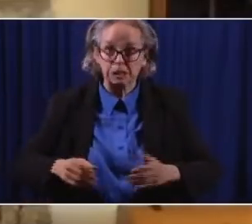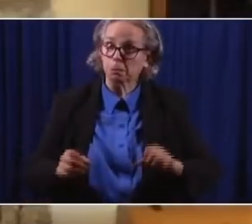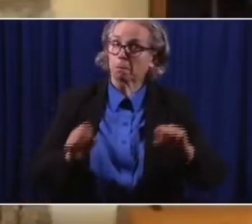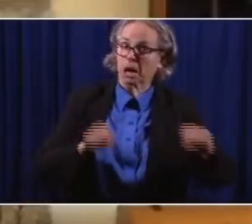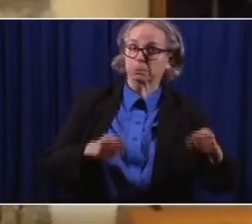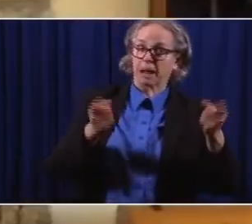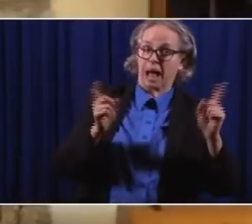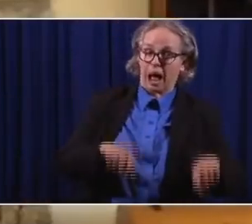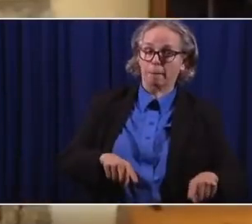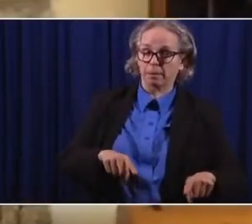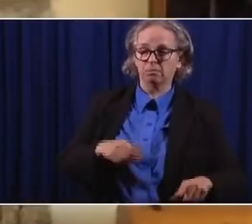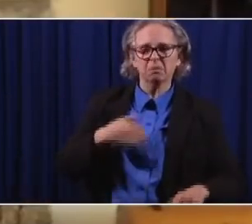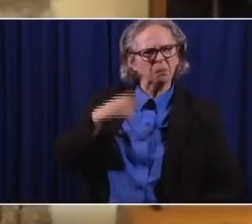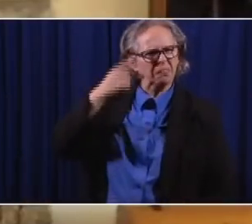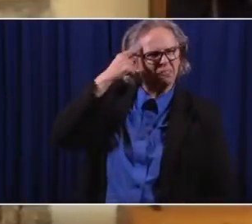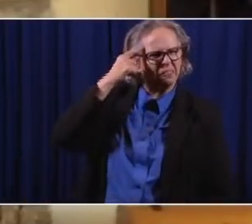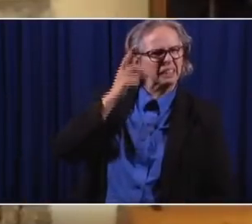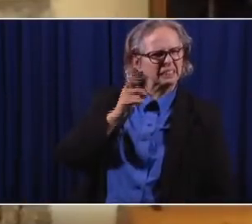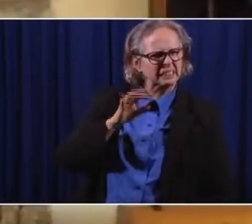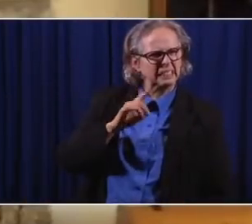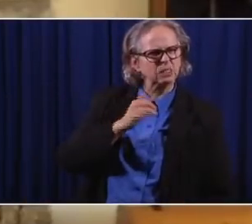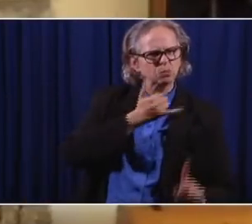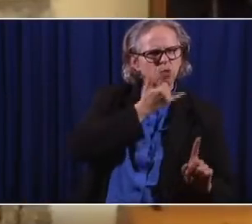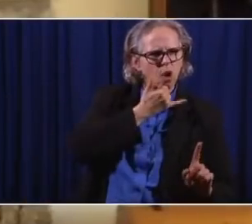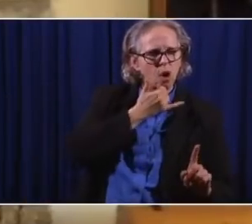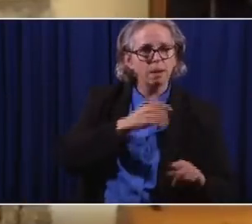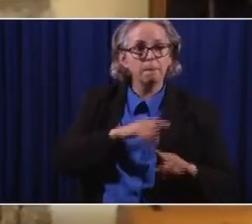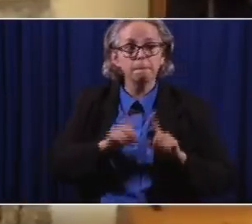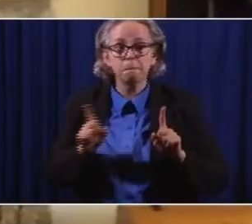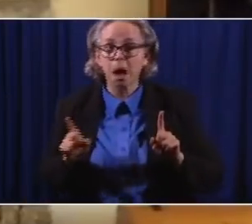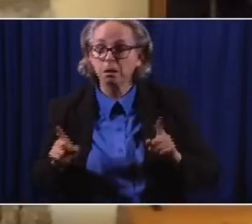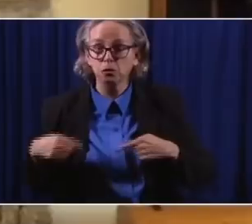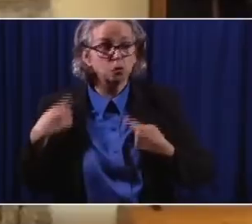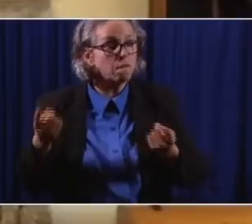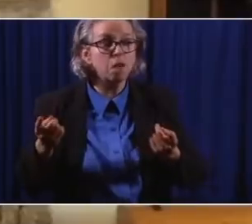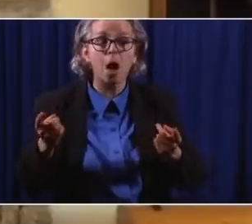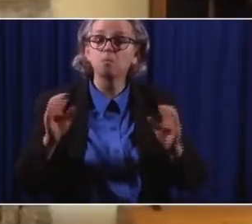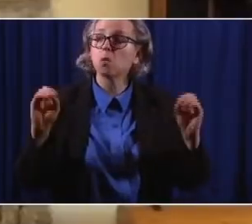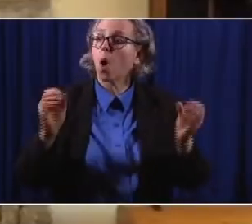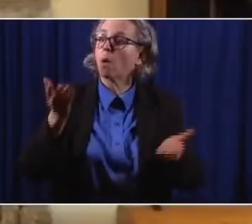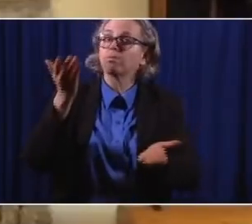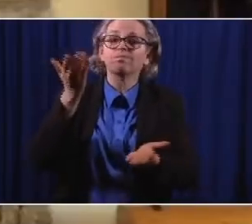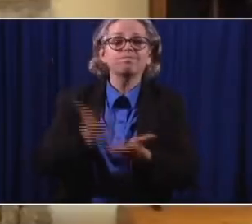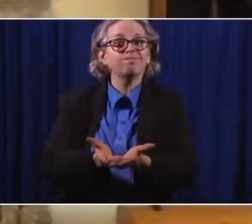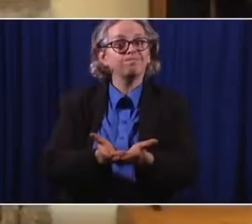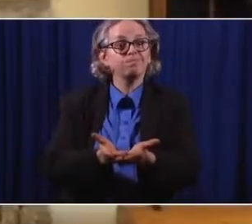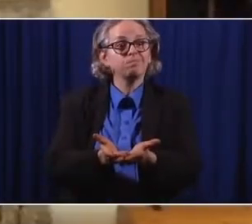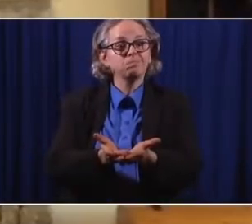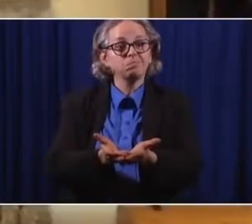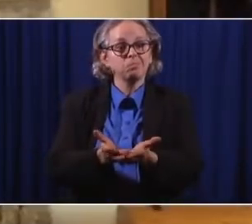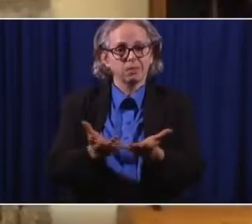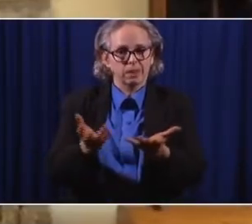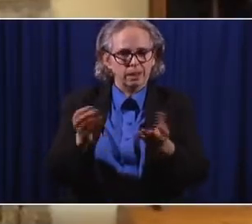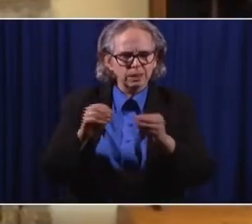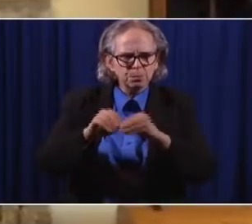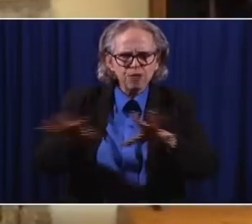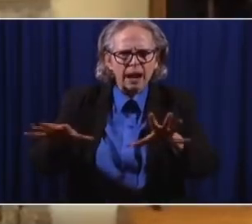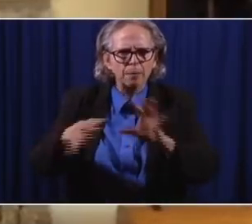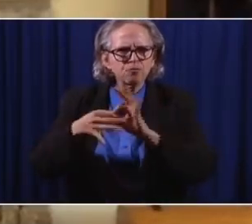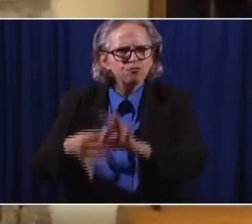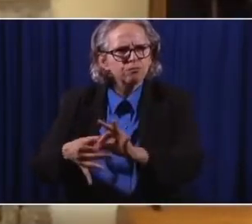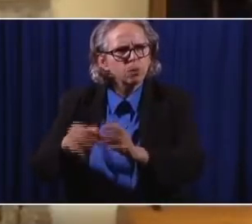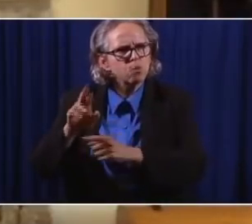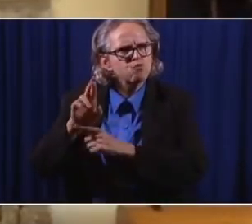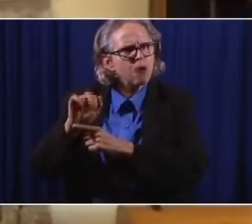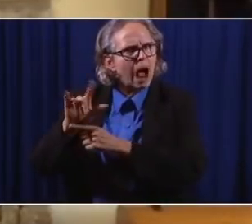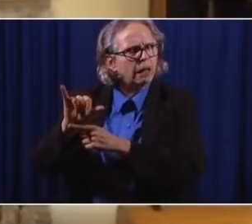I was incorrect about that. They, at least as of Tuesday, when I checked after the